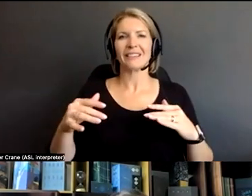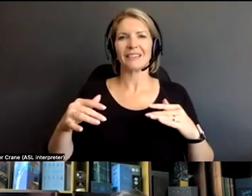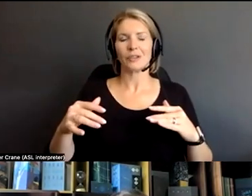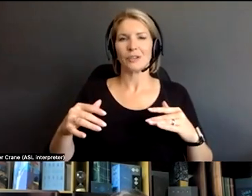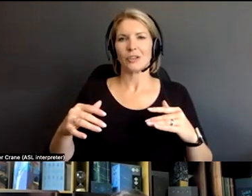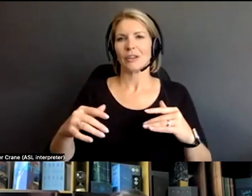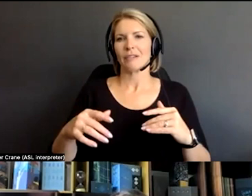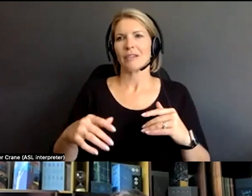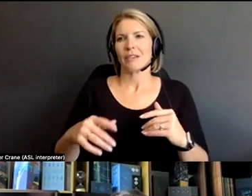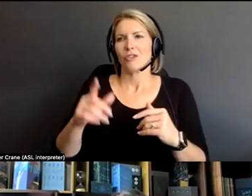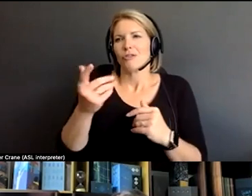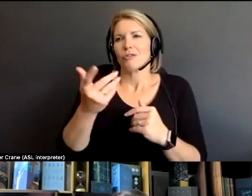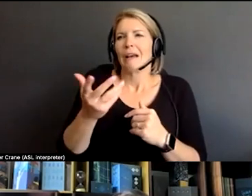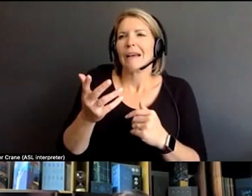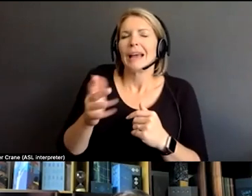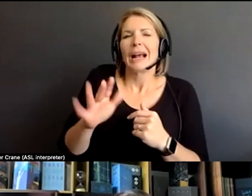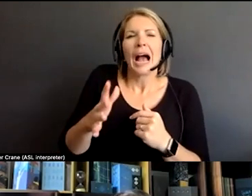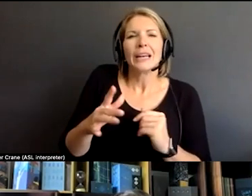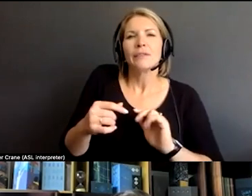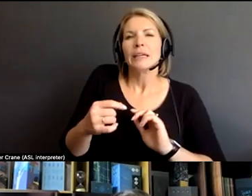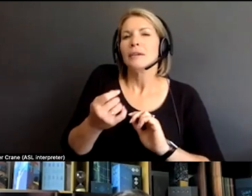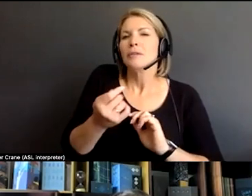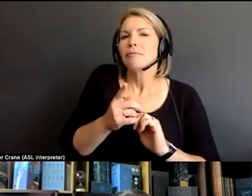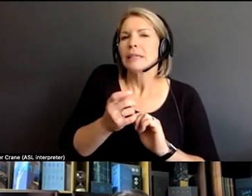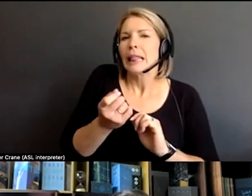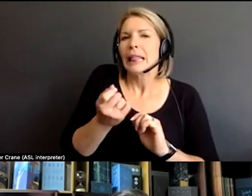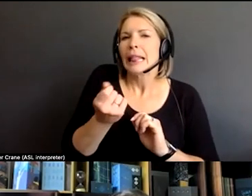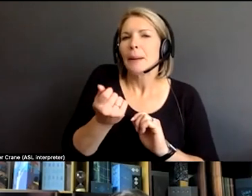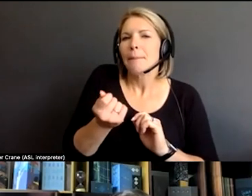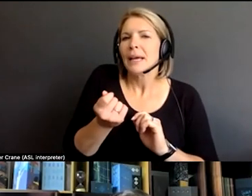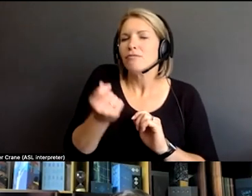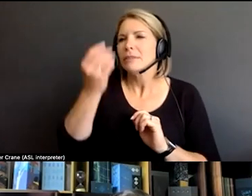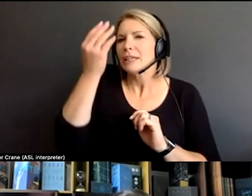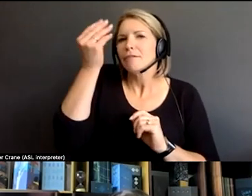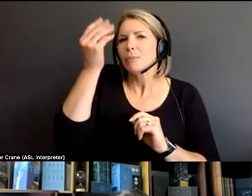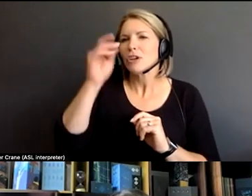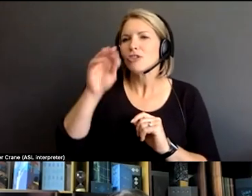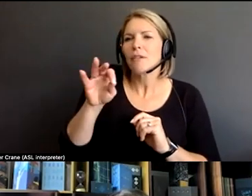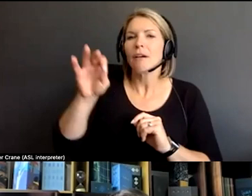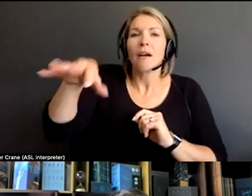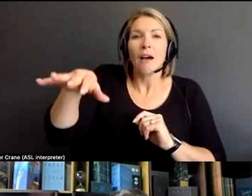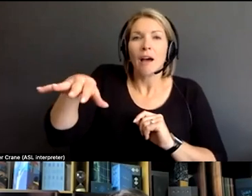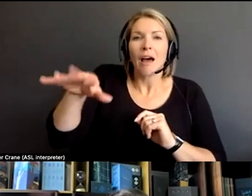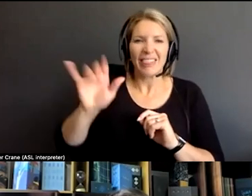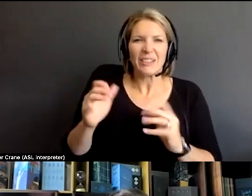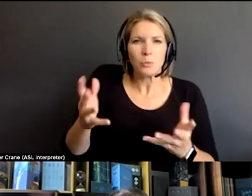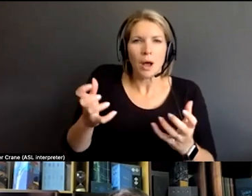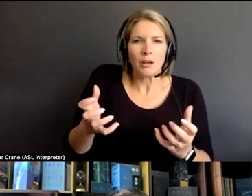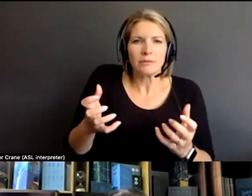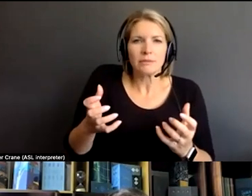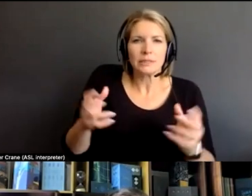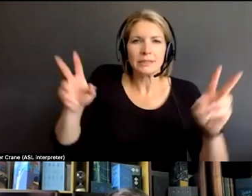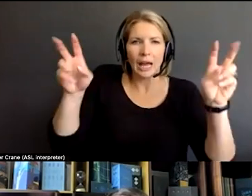the content of the story and you're not giving it all away, because you want someone to pick it up to try to figure out that story for themselves, to